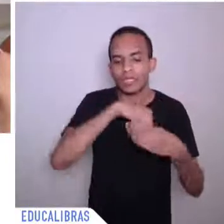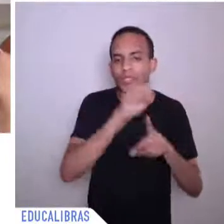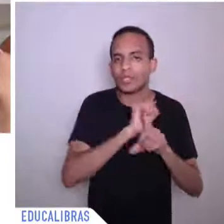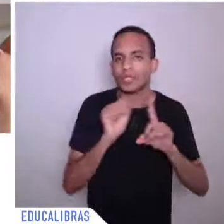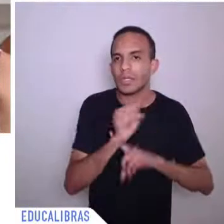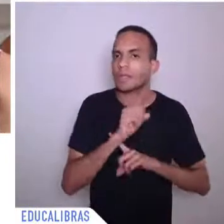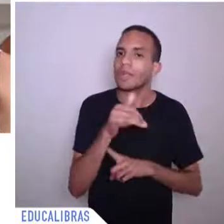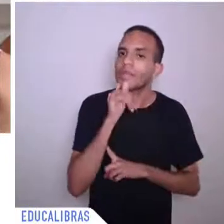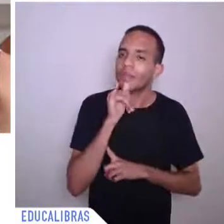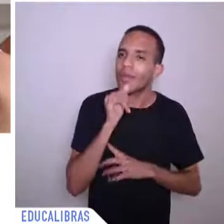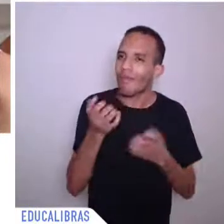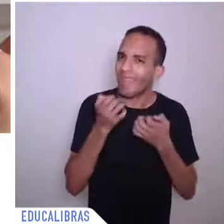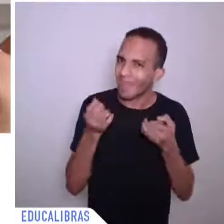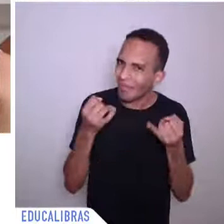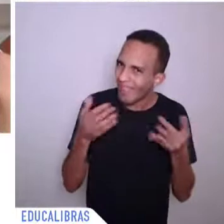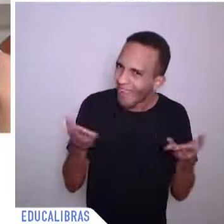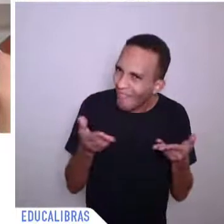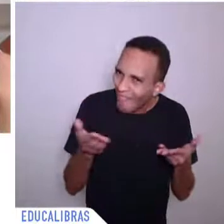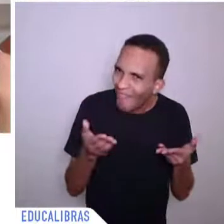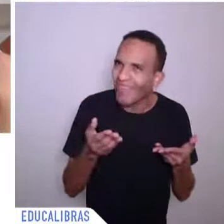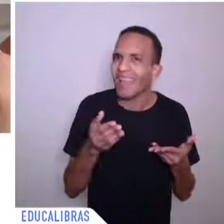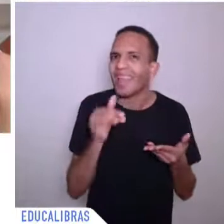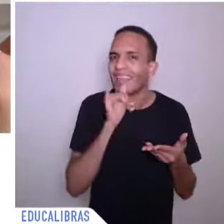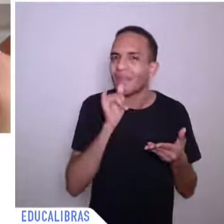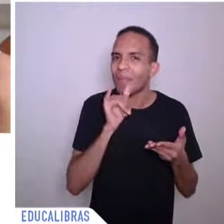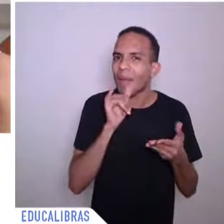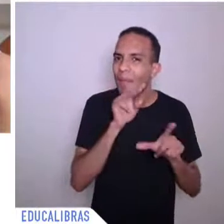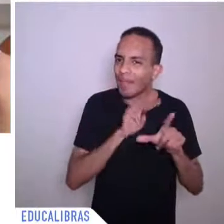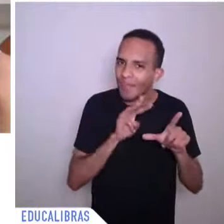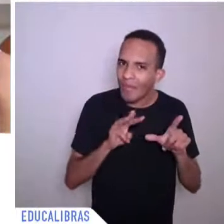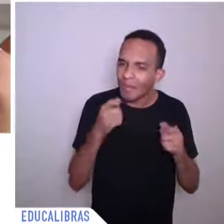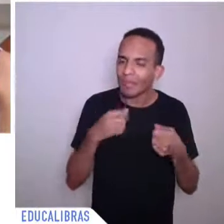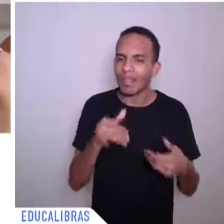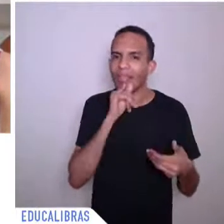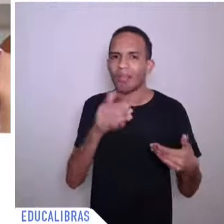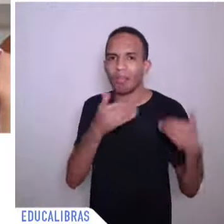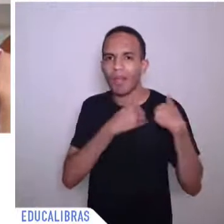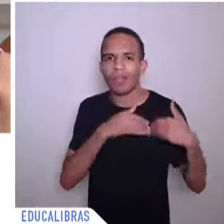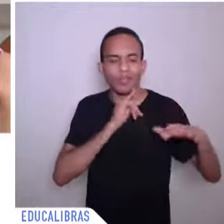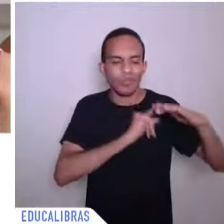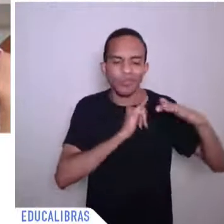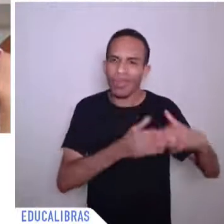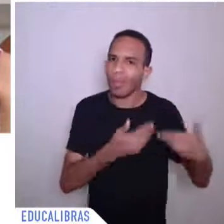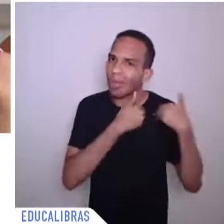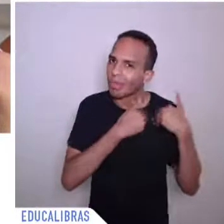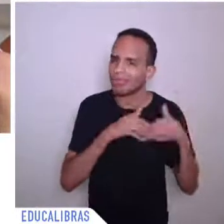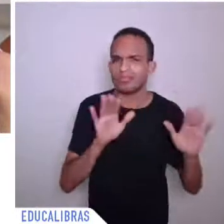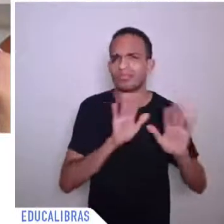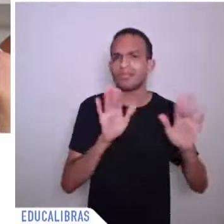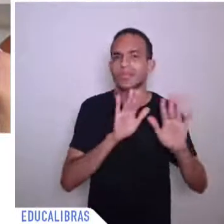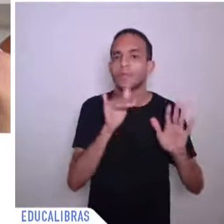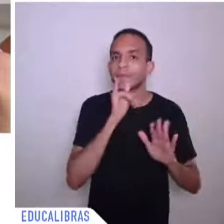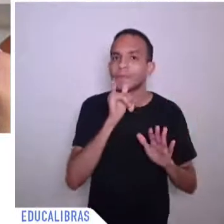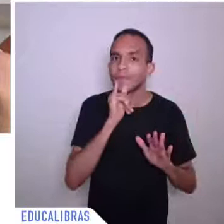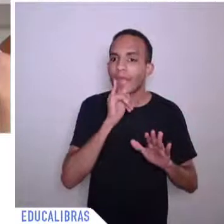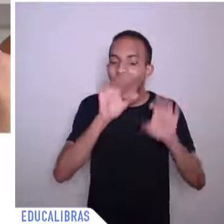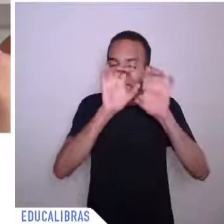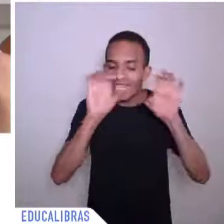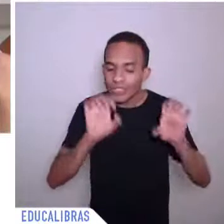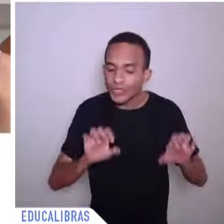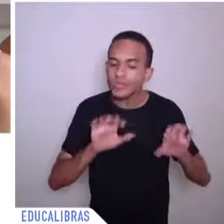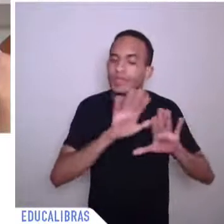as a part of society. So with this, I don't mean societies, the platforms should not